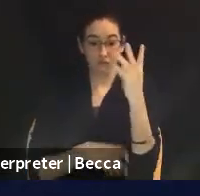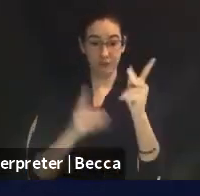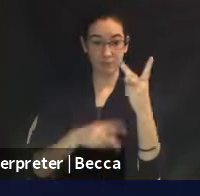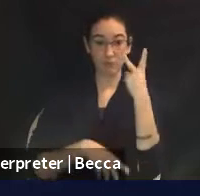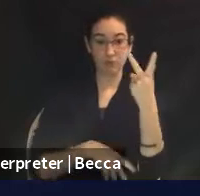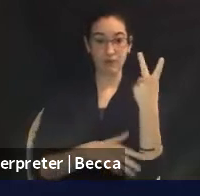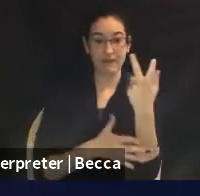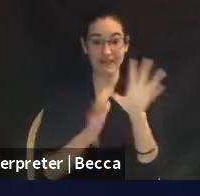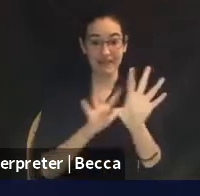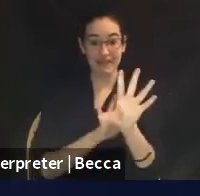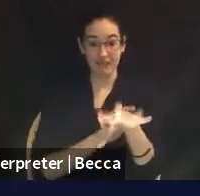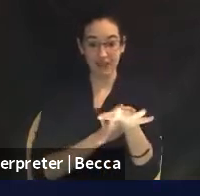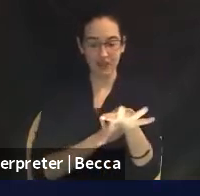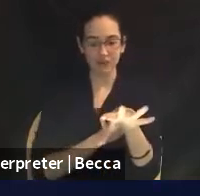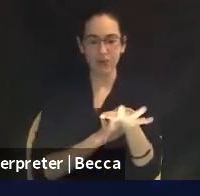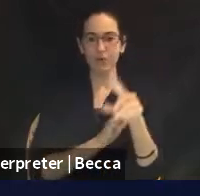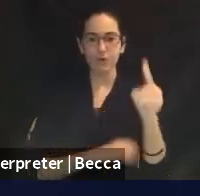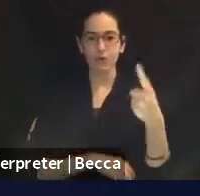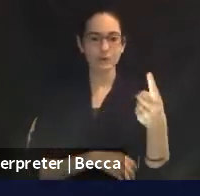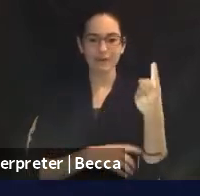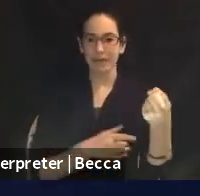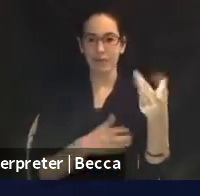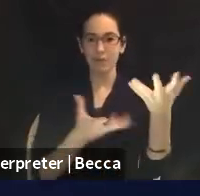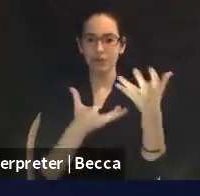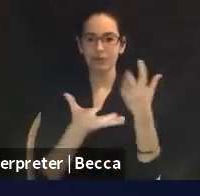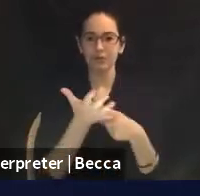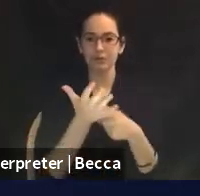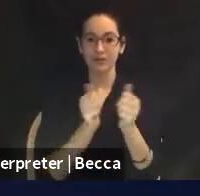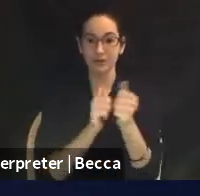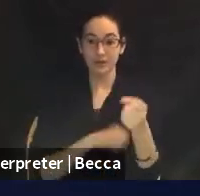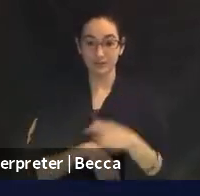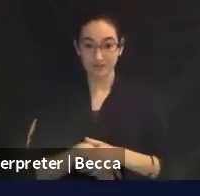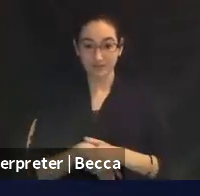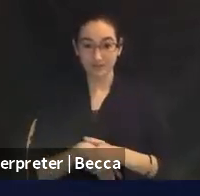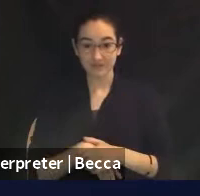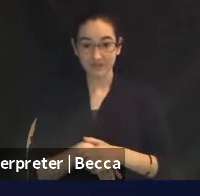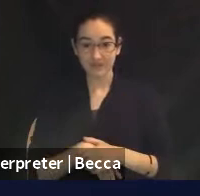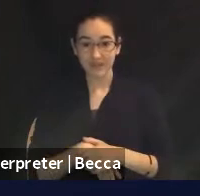And we actually talked to more, and then they contacted us and said, you know what, we really don't want you playing that.